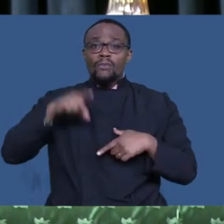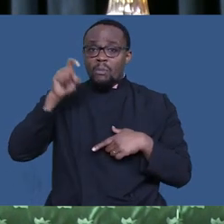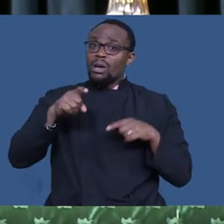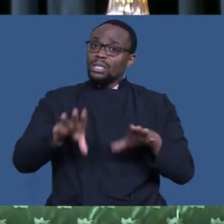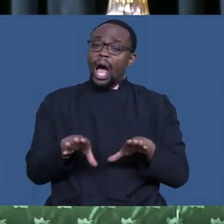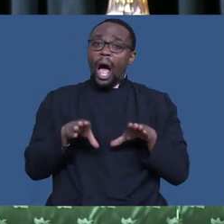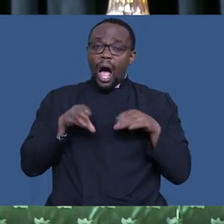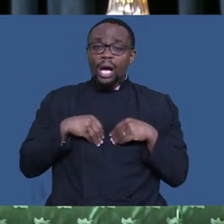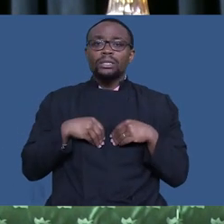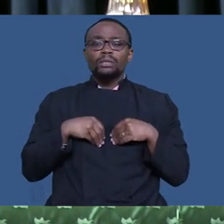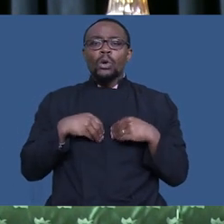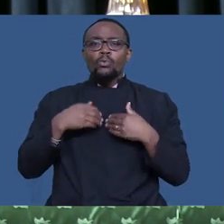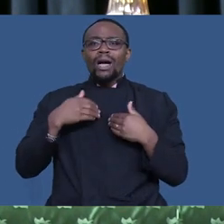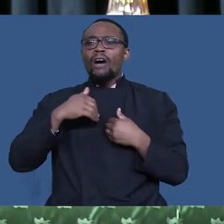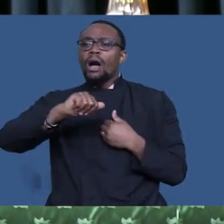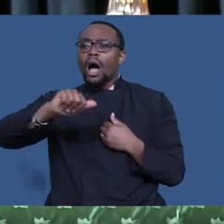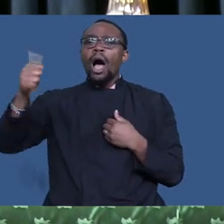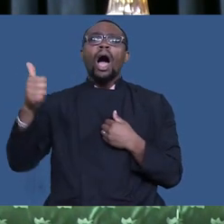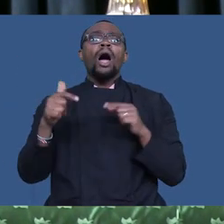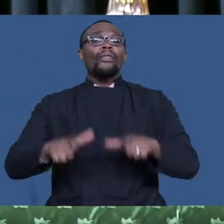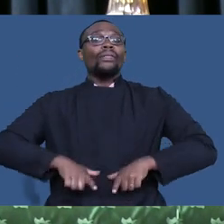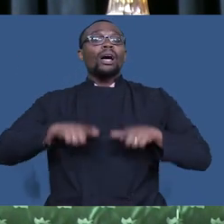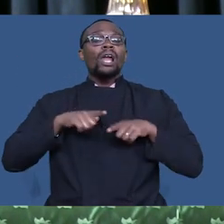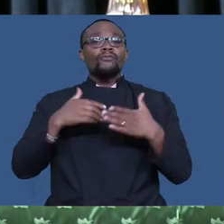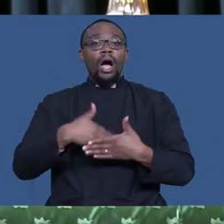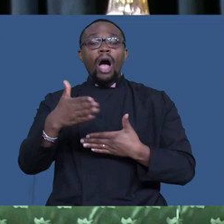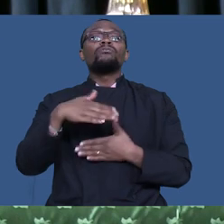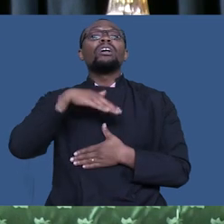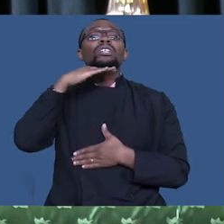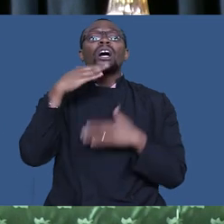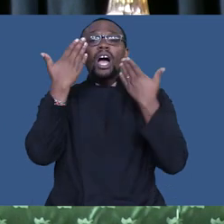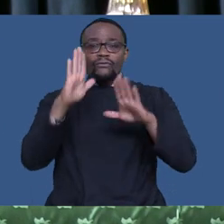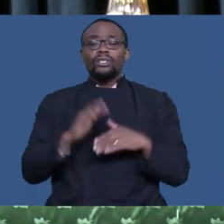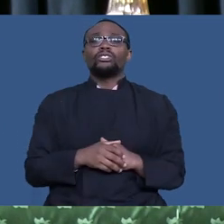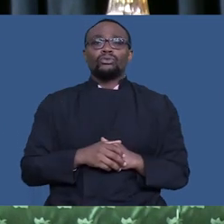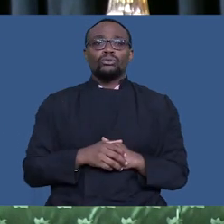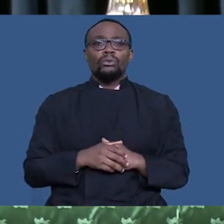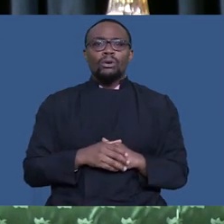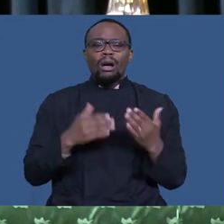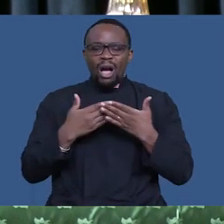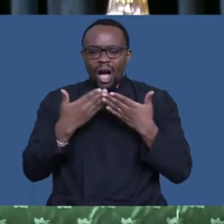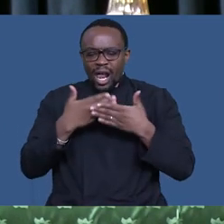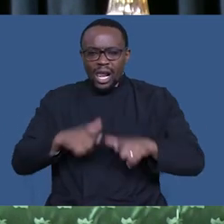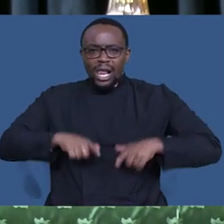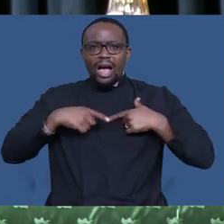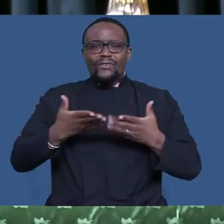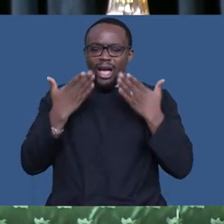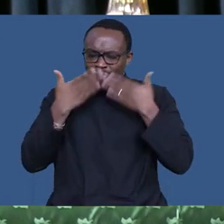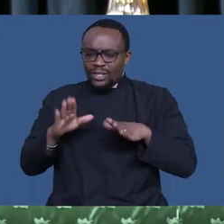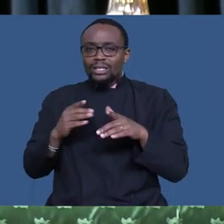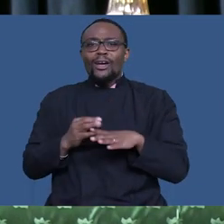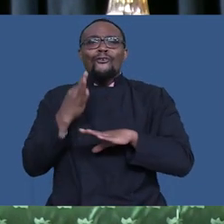that there is another life after this life here on